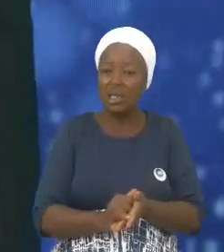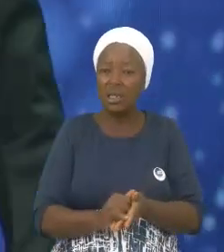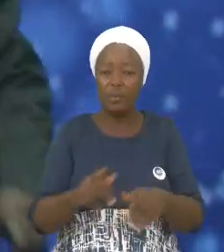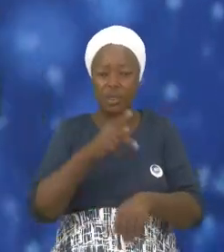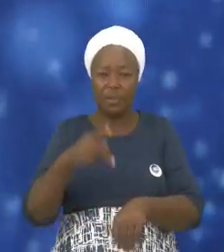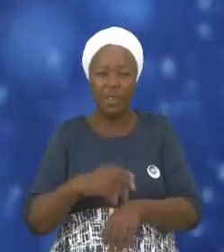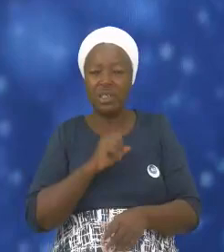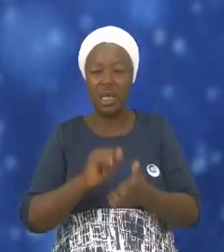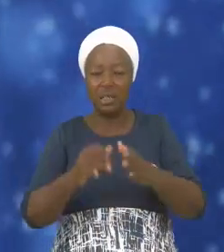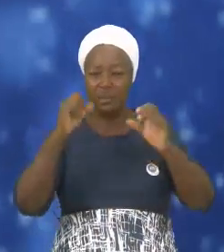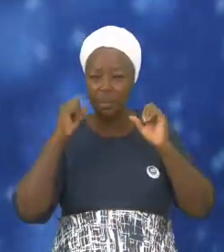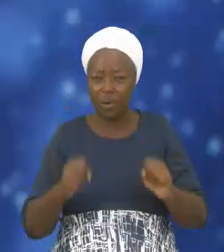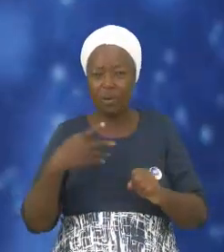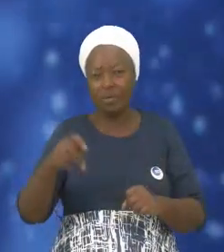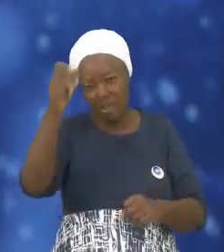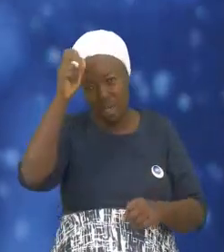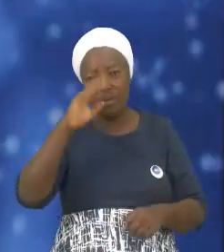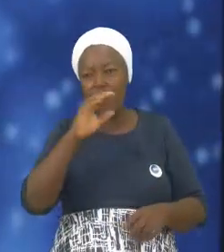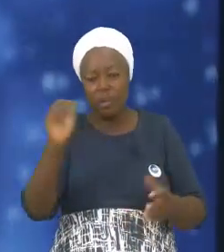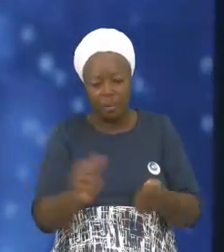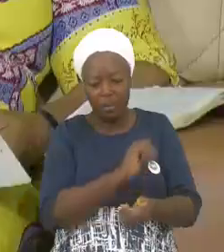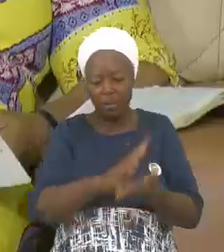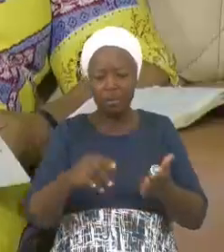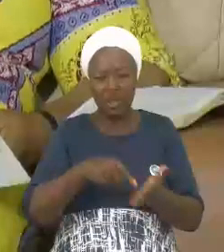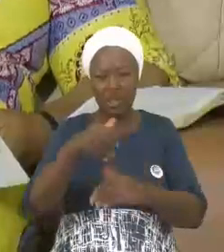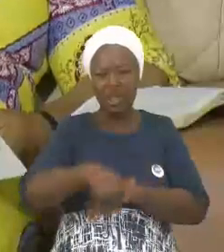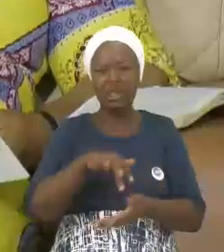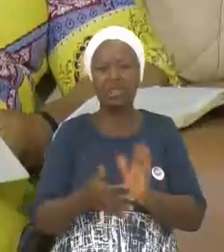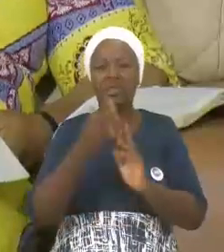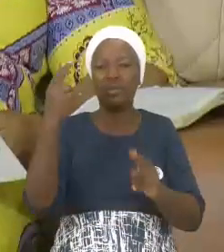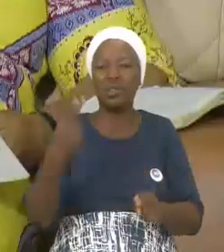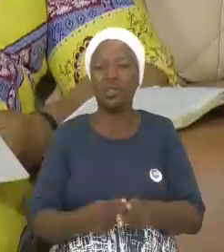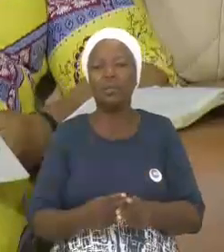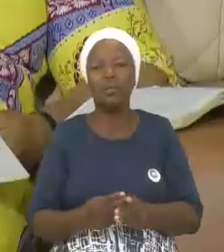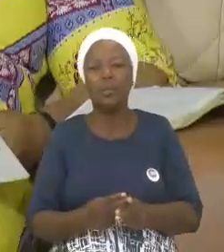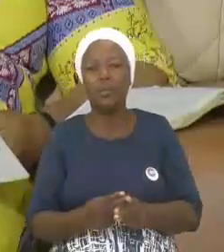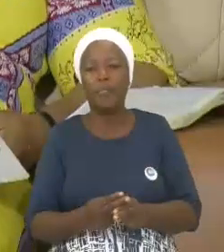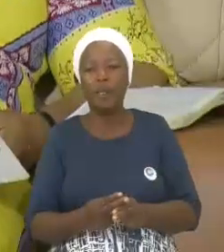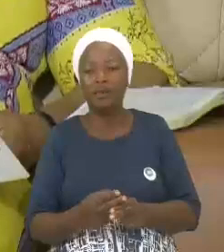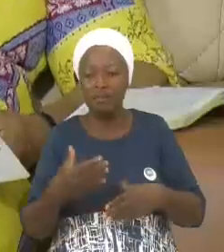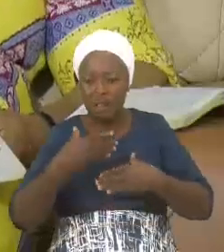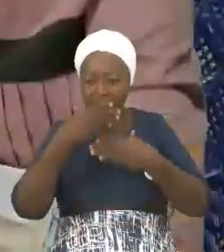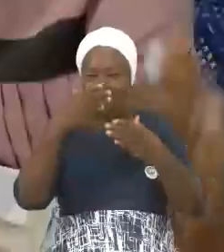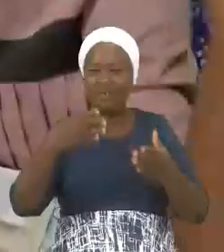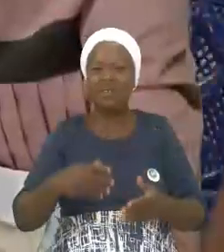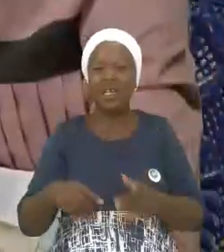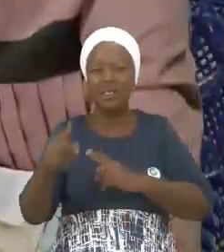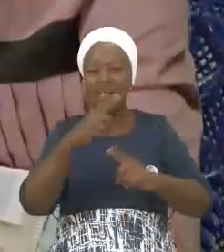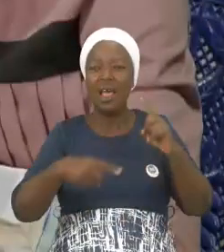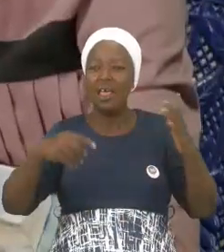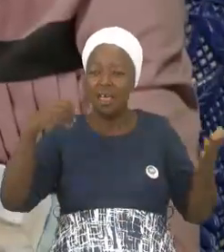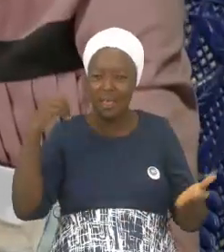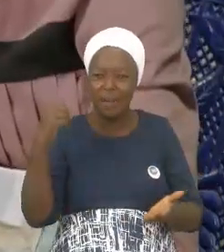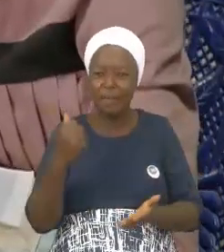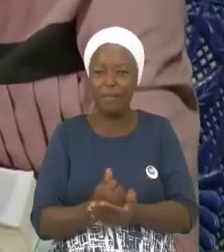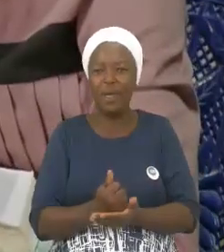that power will be broken in Jesus' name. I was waiting for your amen.